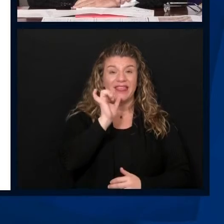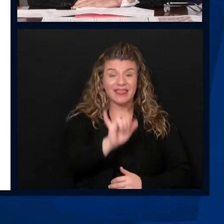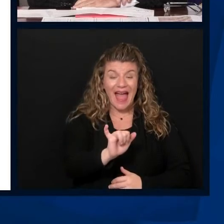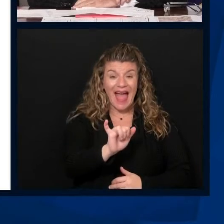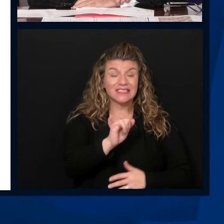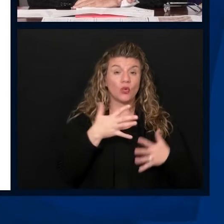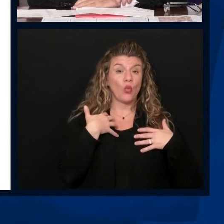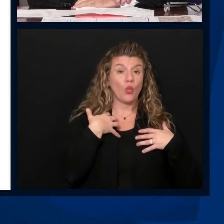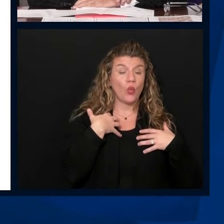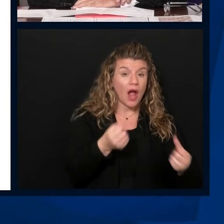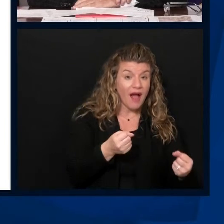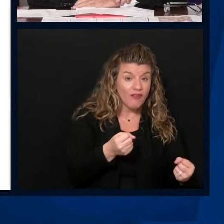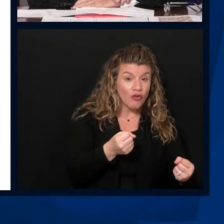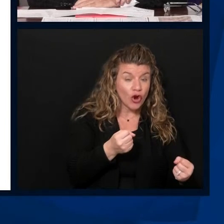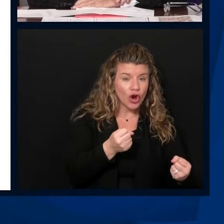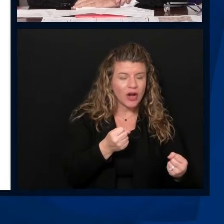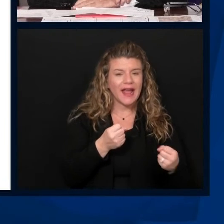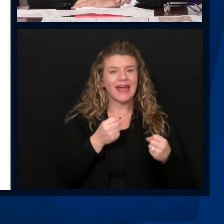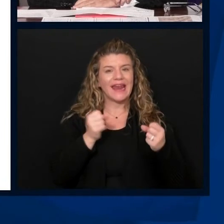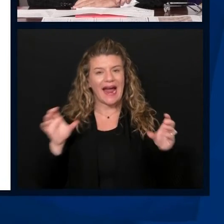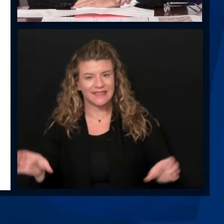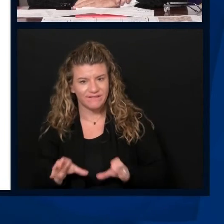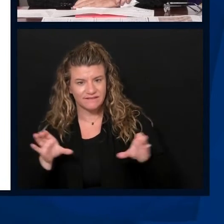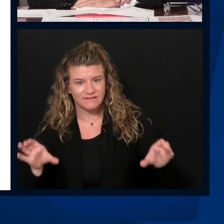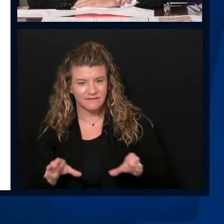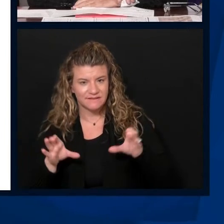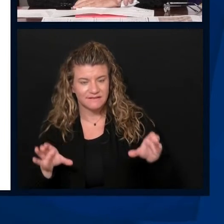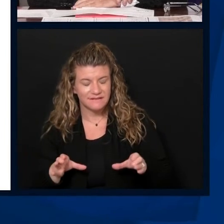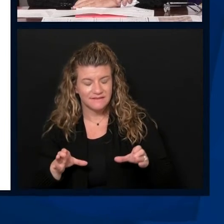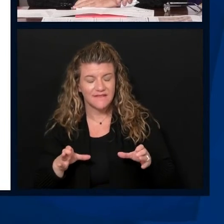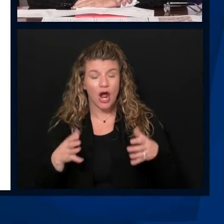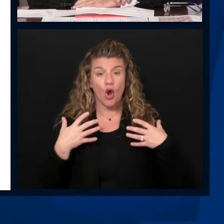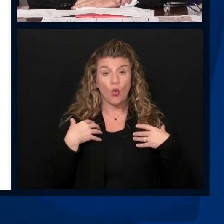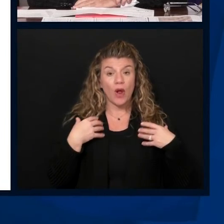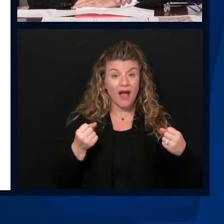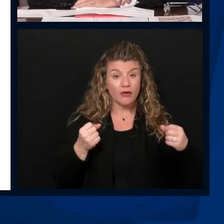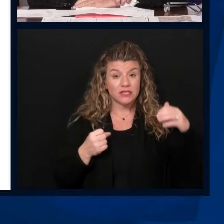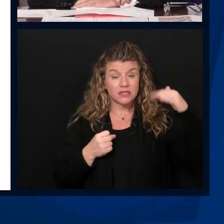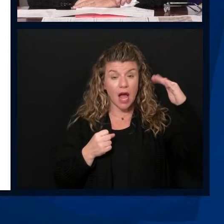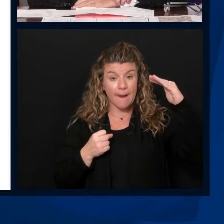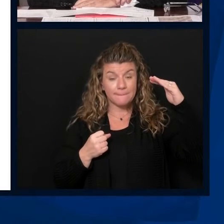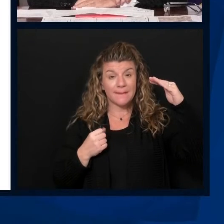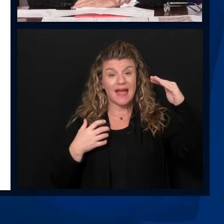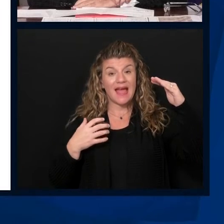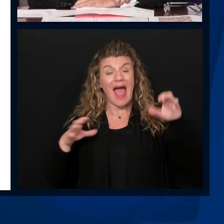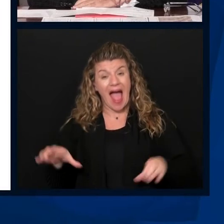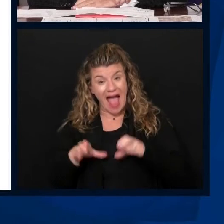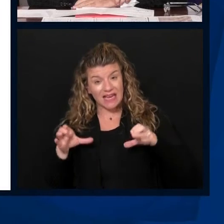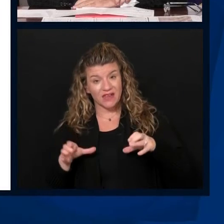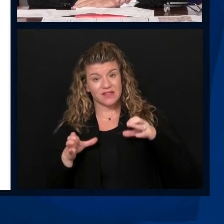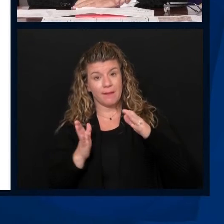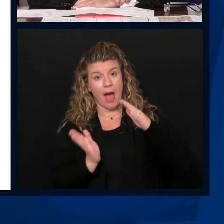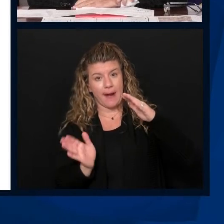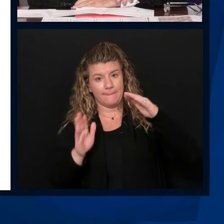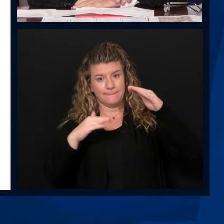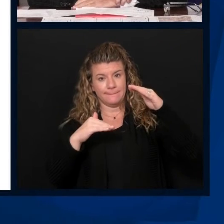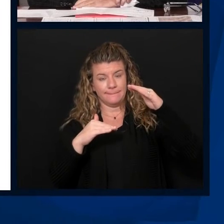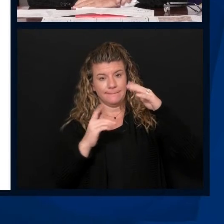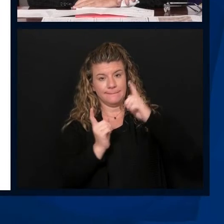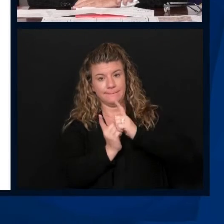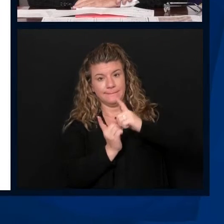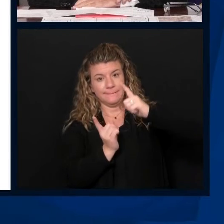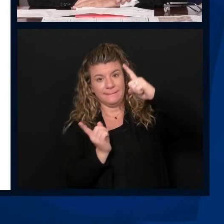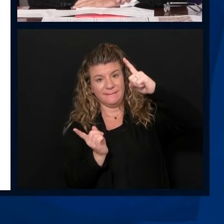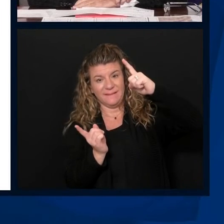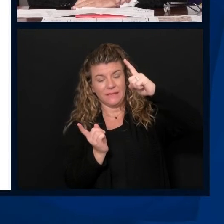recovered cases versus active cases. Recovered's on the top and active's on the bottom. Recovered's